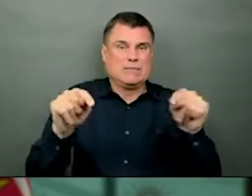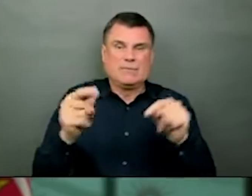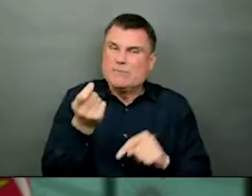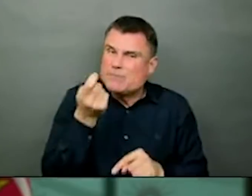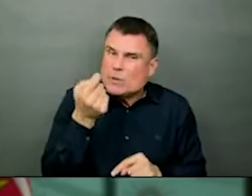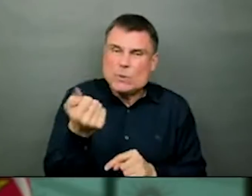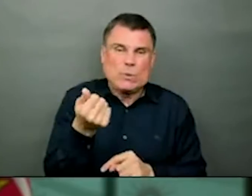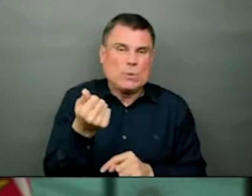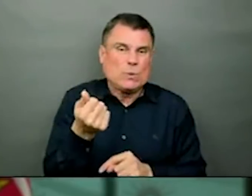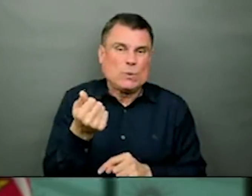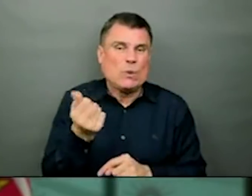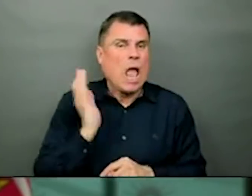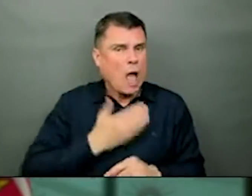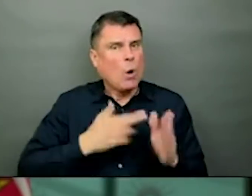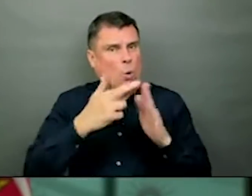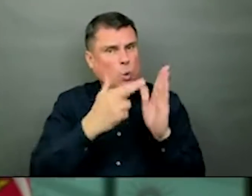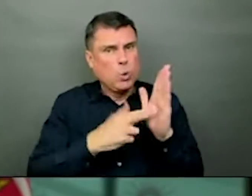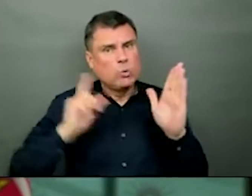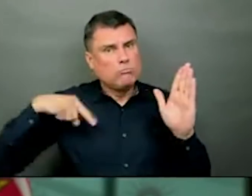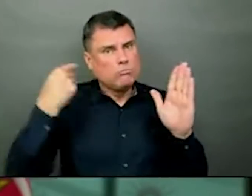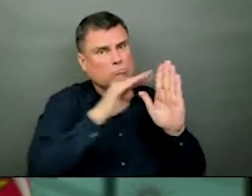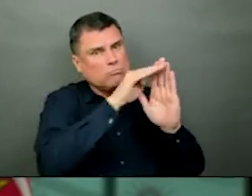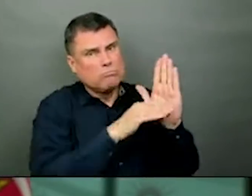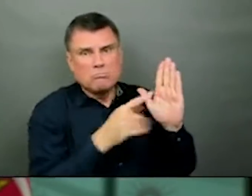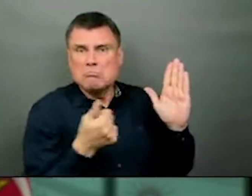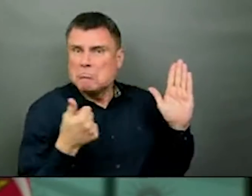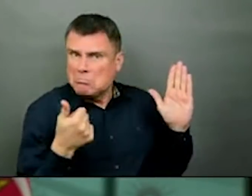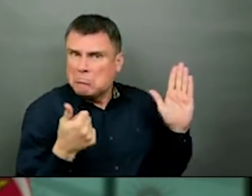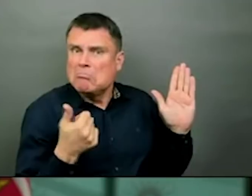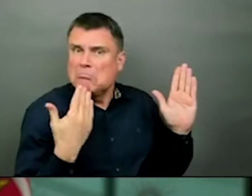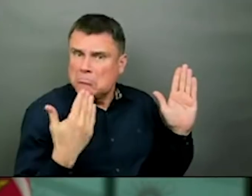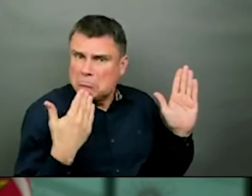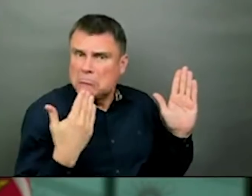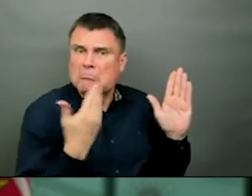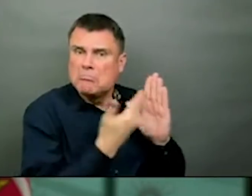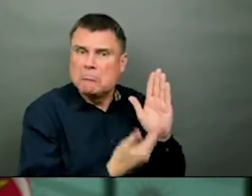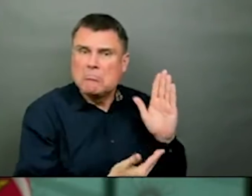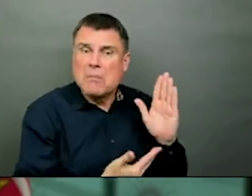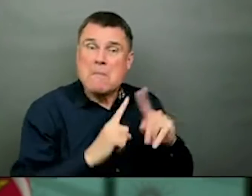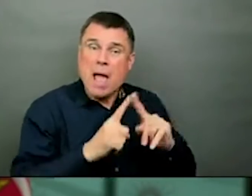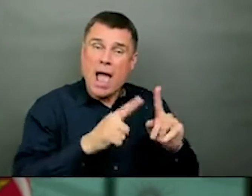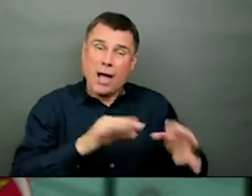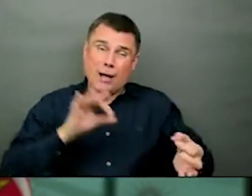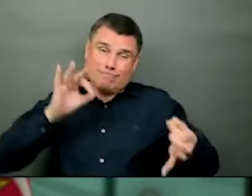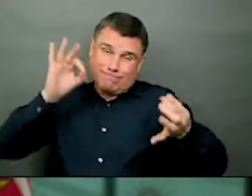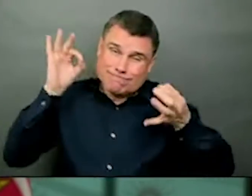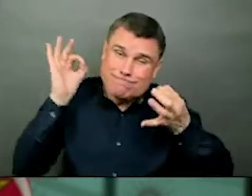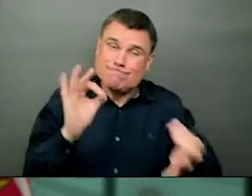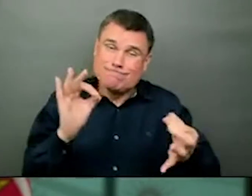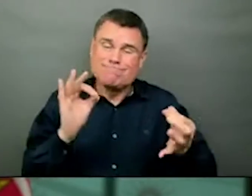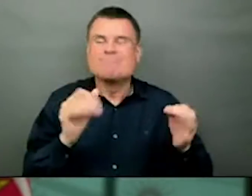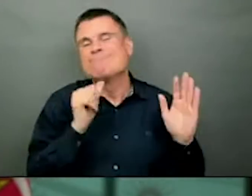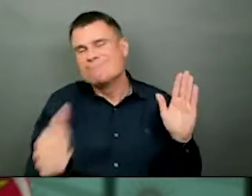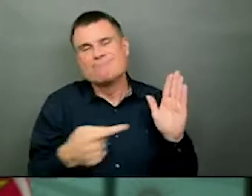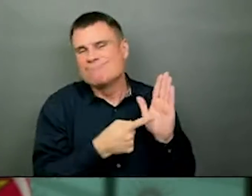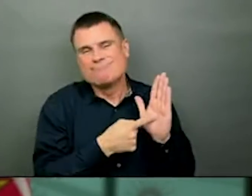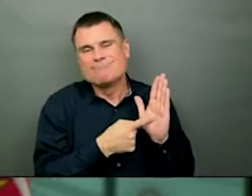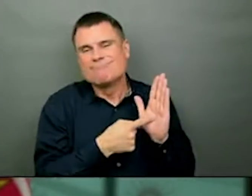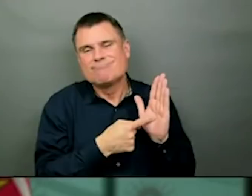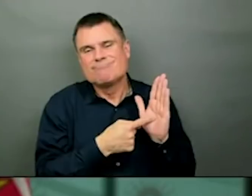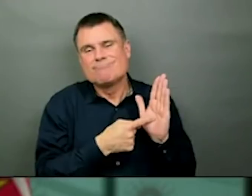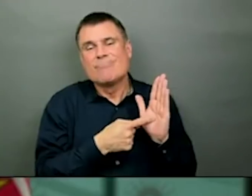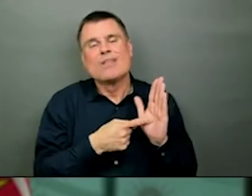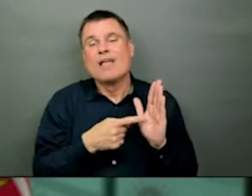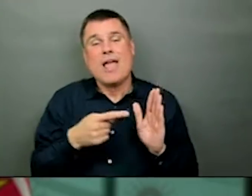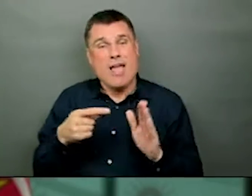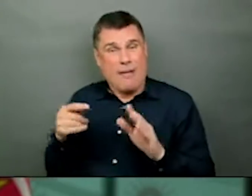they are not 100%. And again, that's why we need to practice them consistently. That's why we are trying to apply